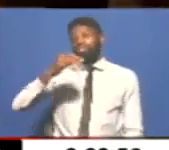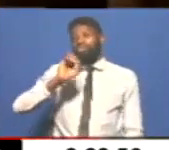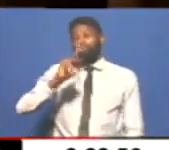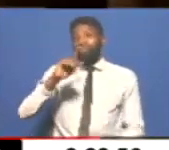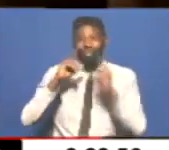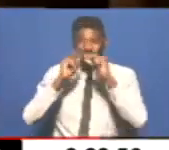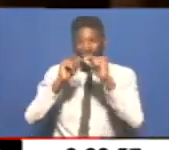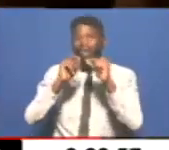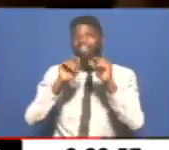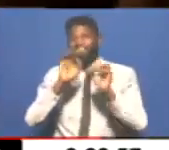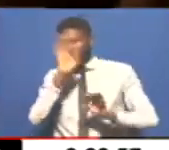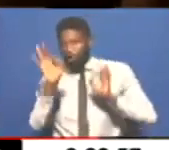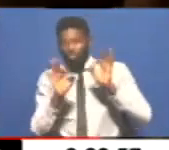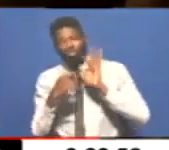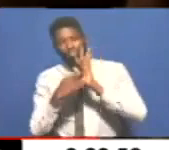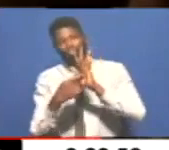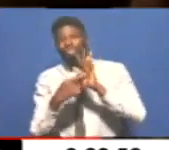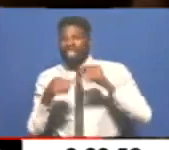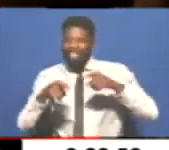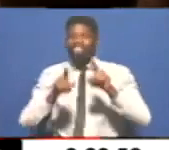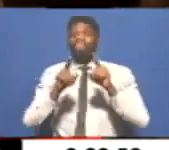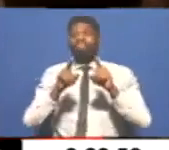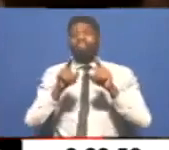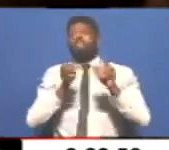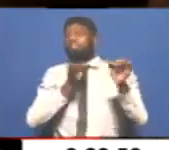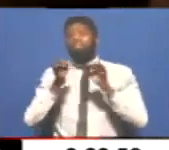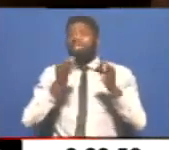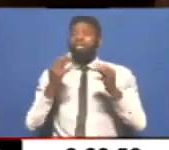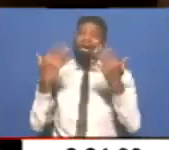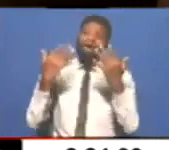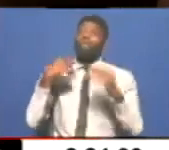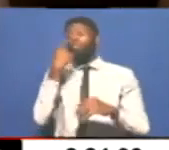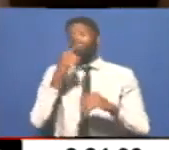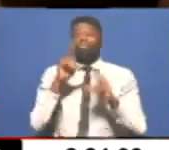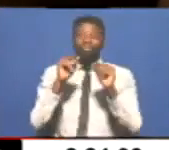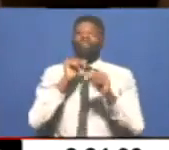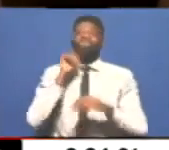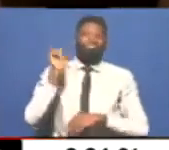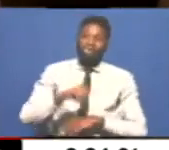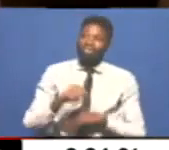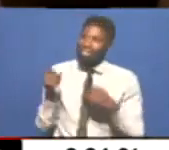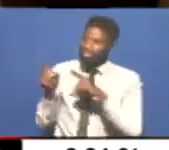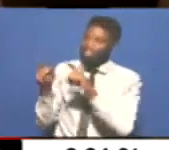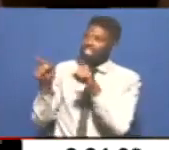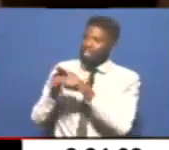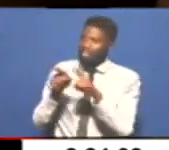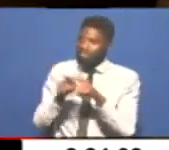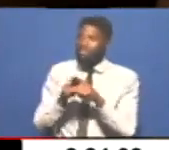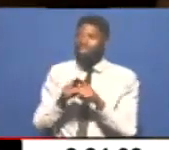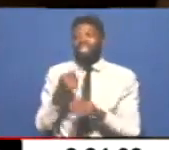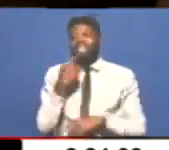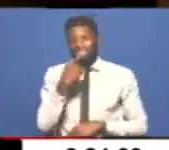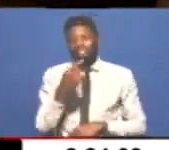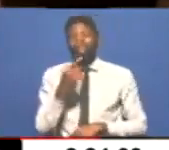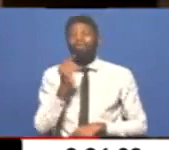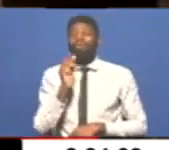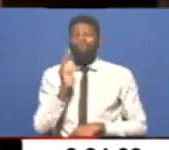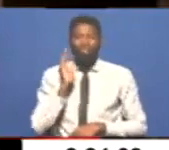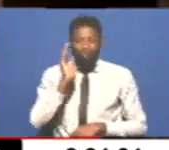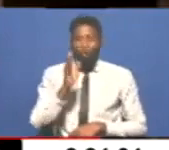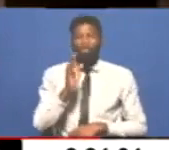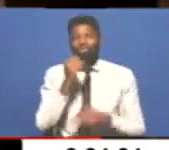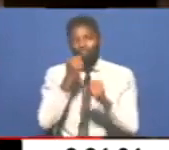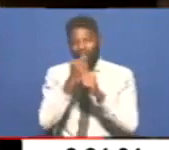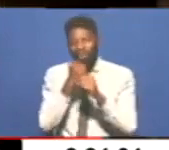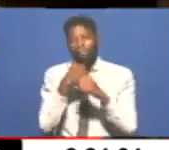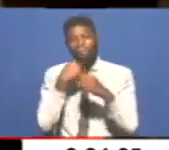without saying who you are, and true to this philosophy, the designers promise to take sartorial excellence across the borders and in this way build the brand